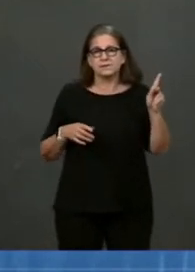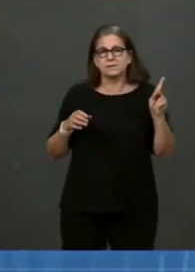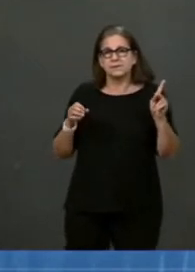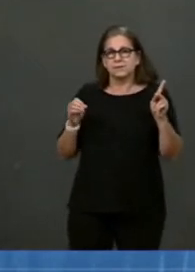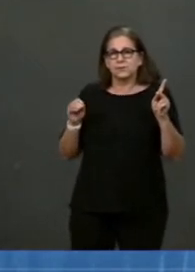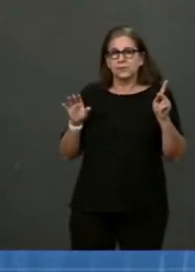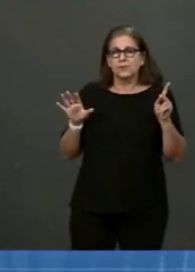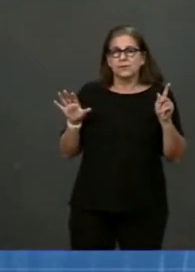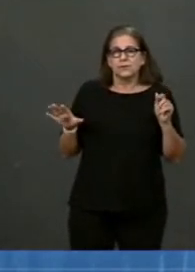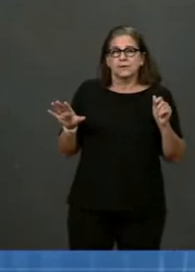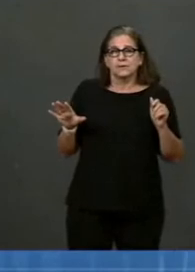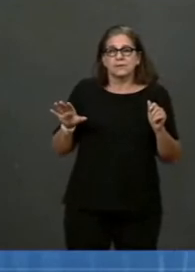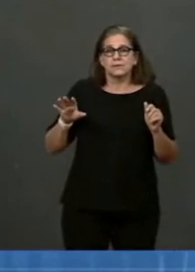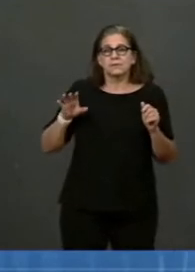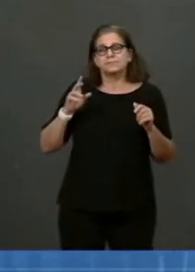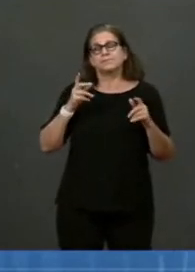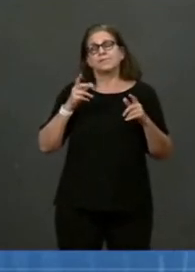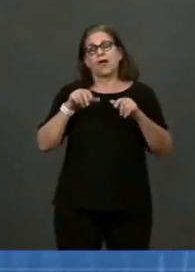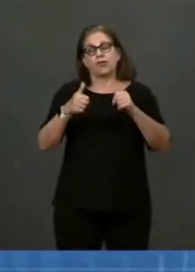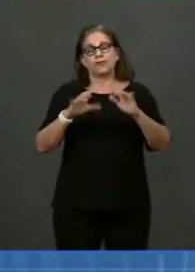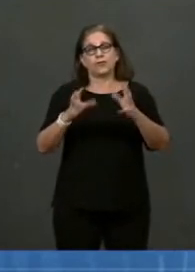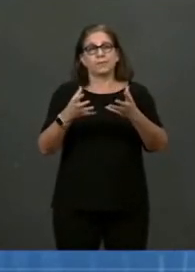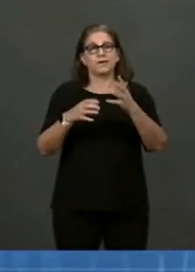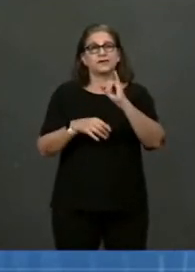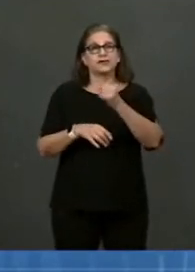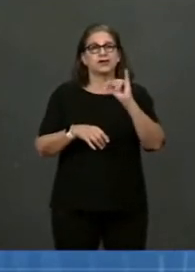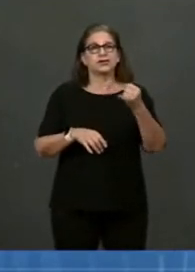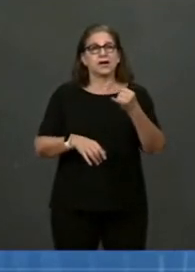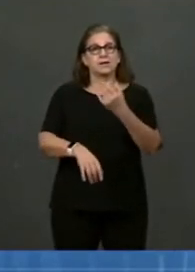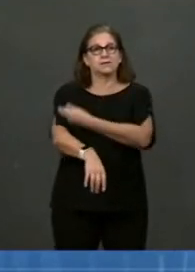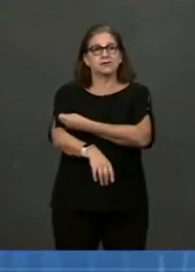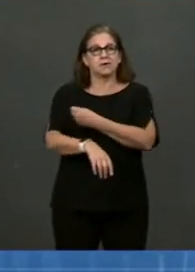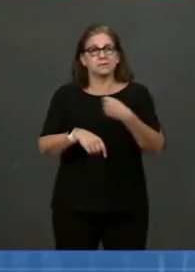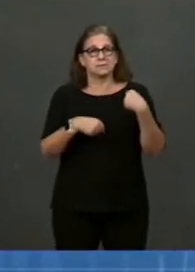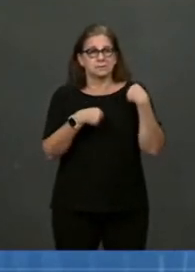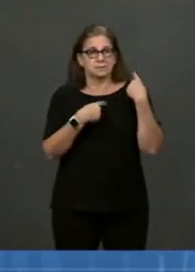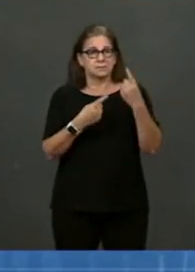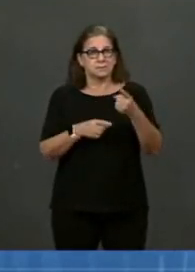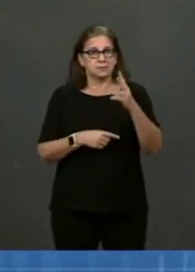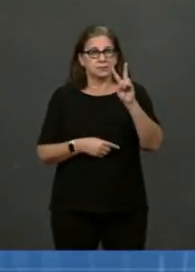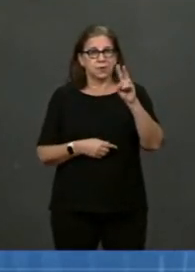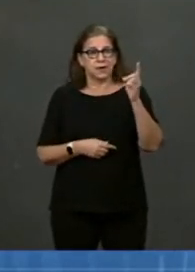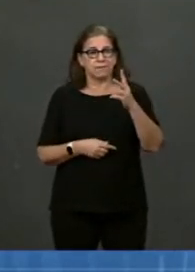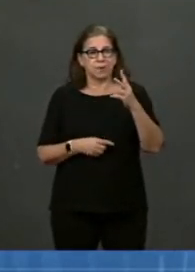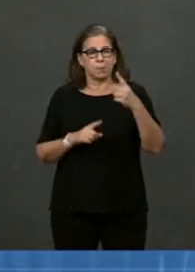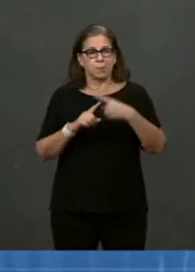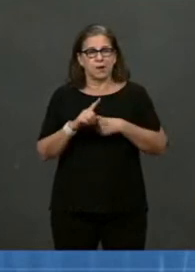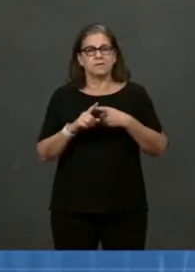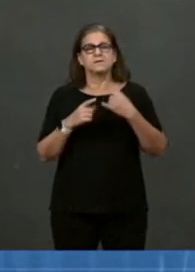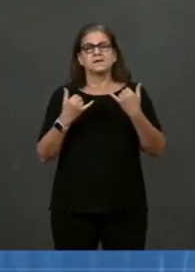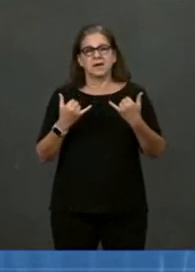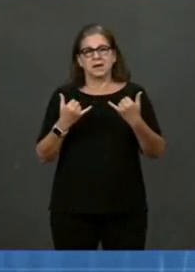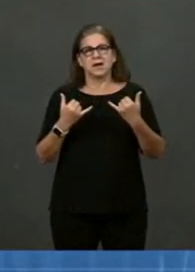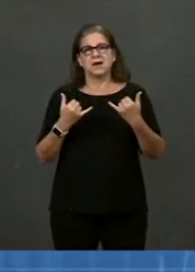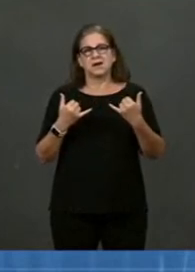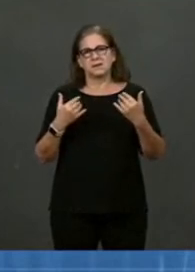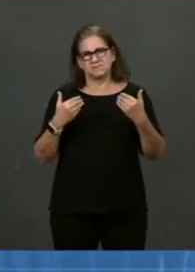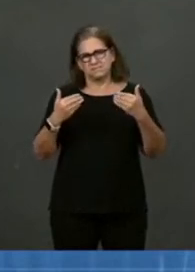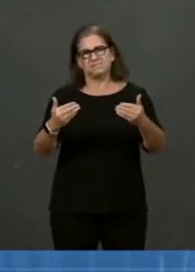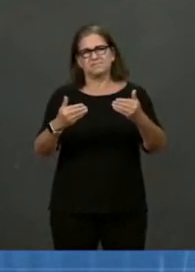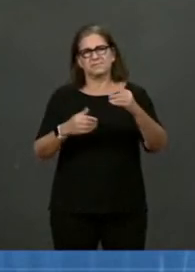were vaccinated 2 or more months ago are eligible for a booster shot. Now that there are recommendations for